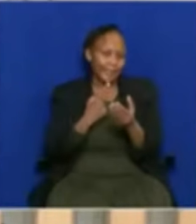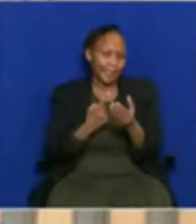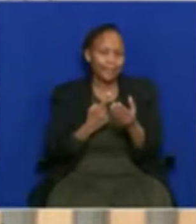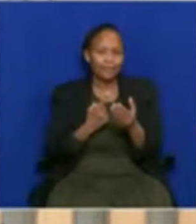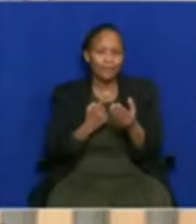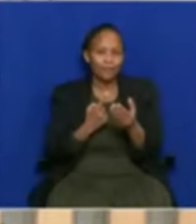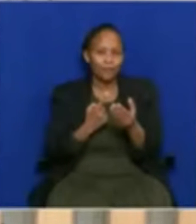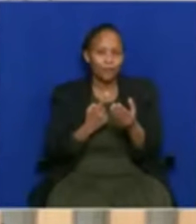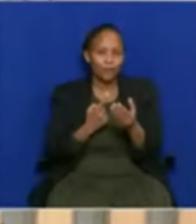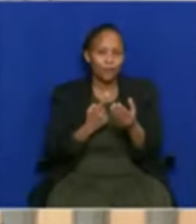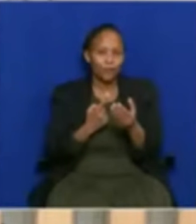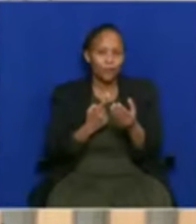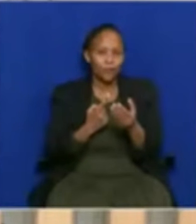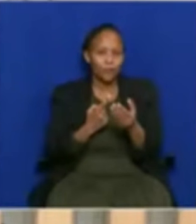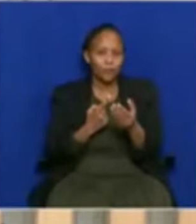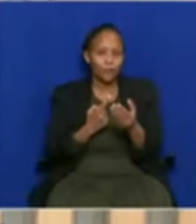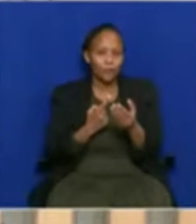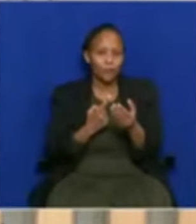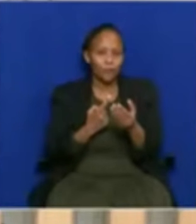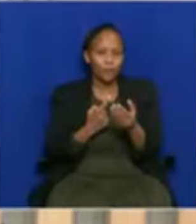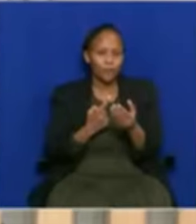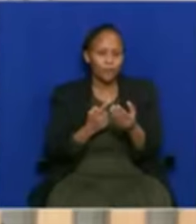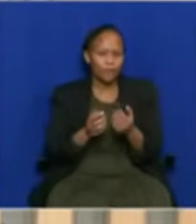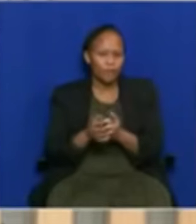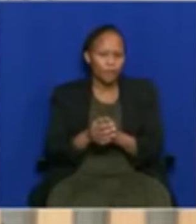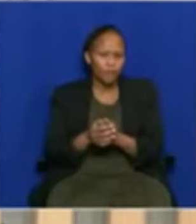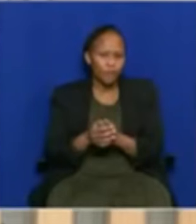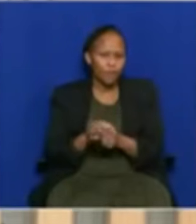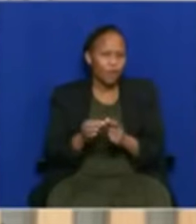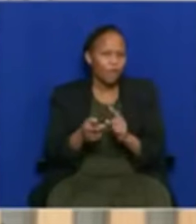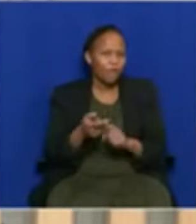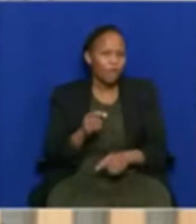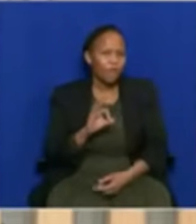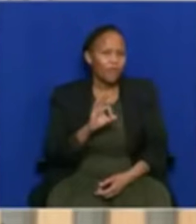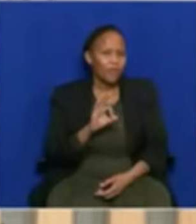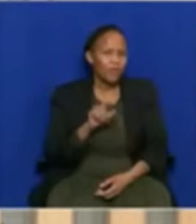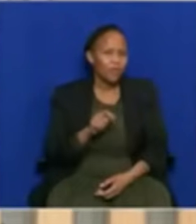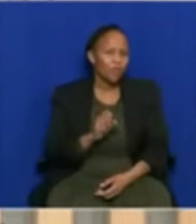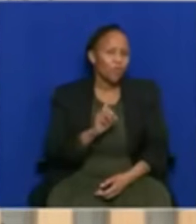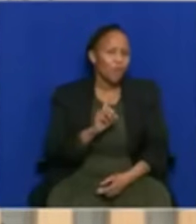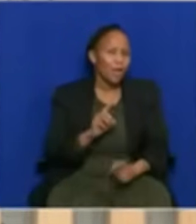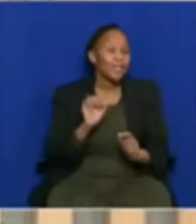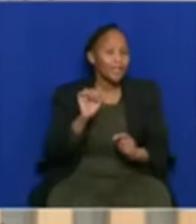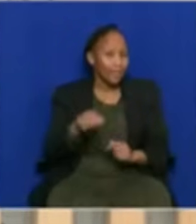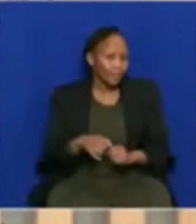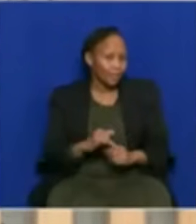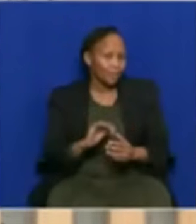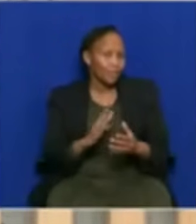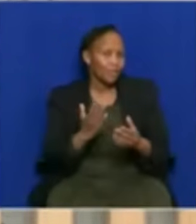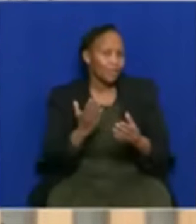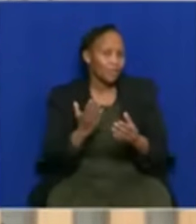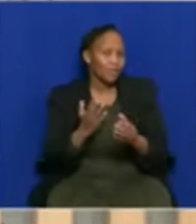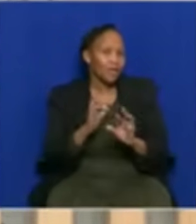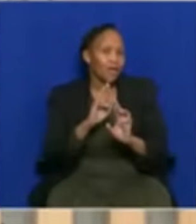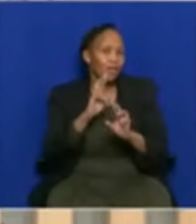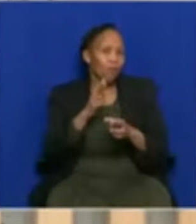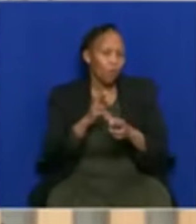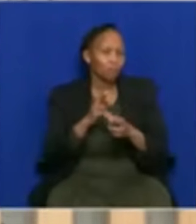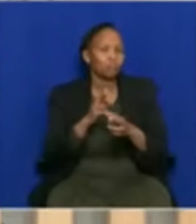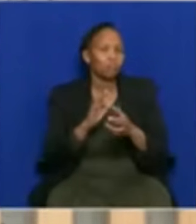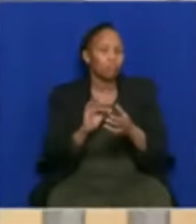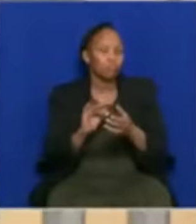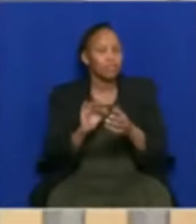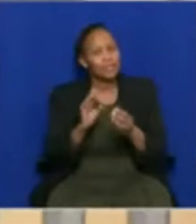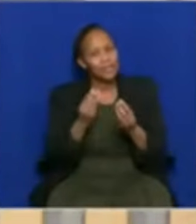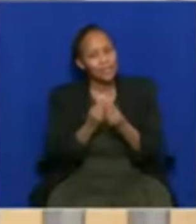as alleged from 3.1, yes. Yes. That's in the report. It's more or less what is in the docket. Yes. And when you look at the docket,